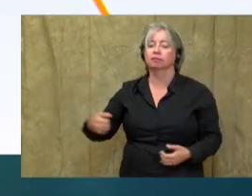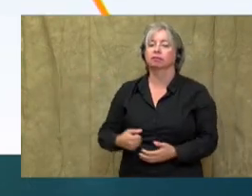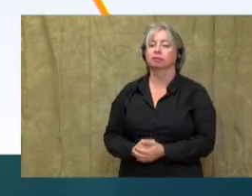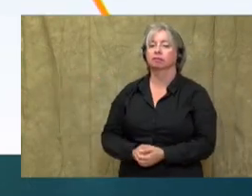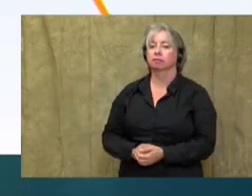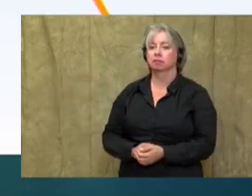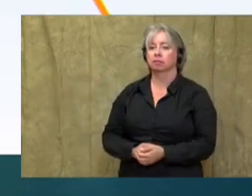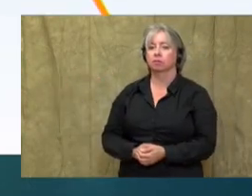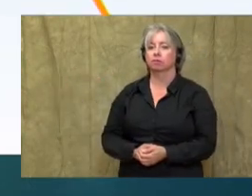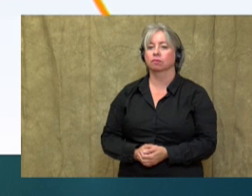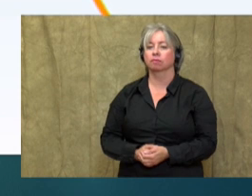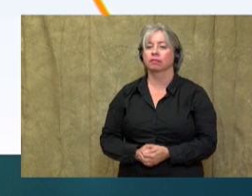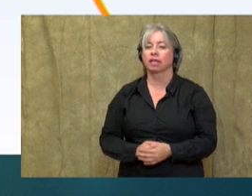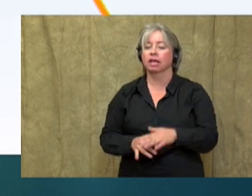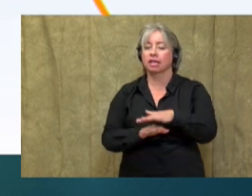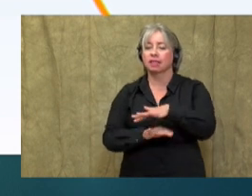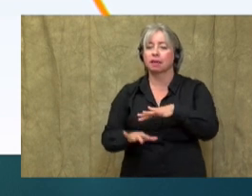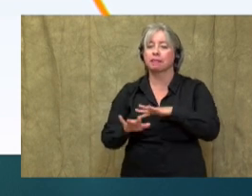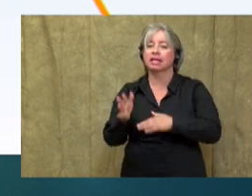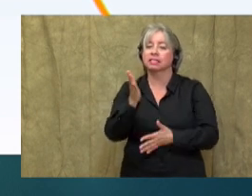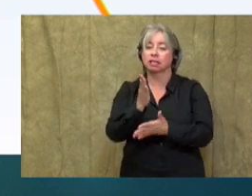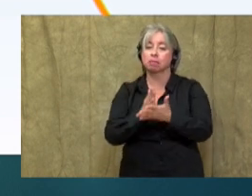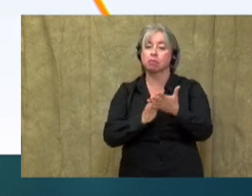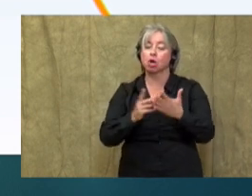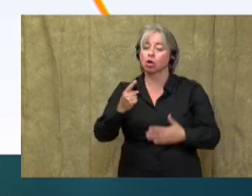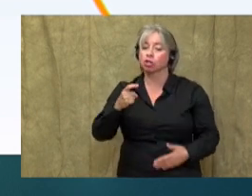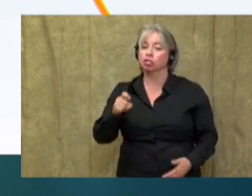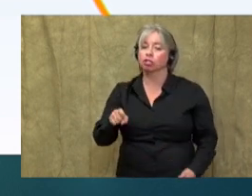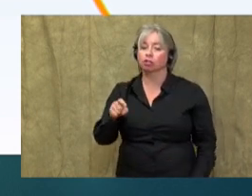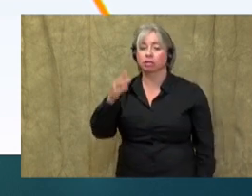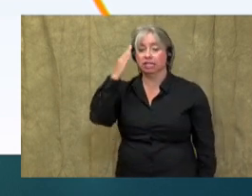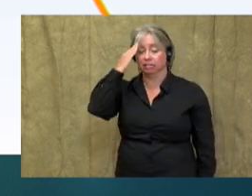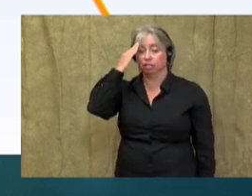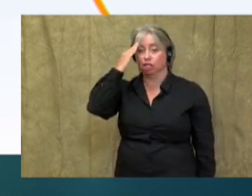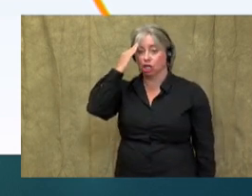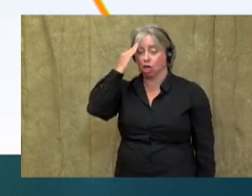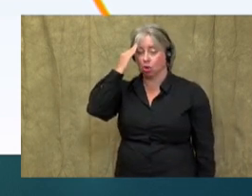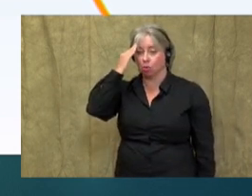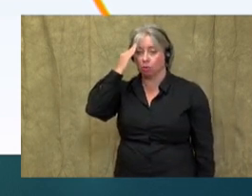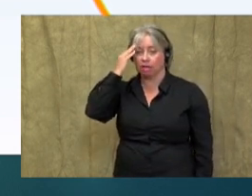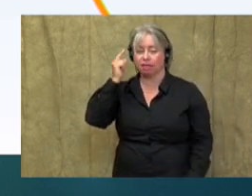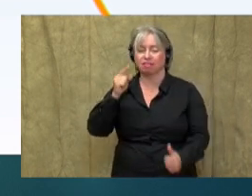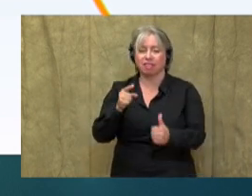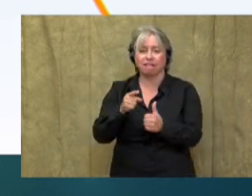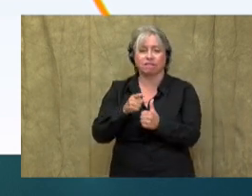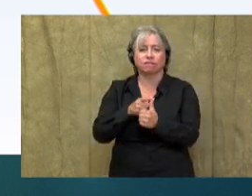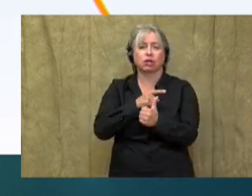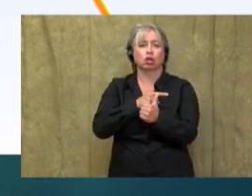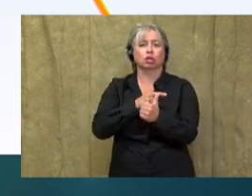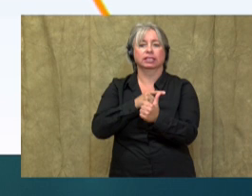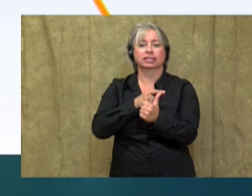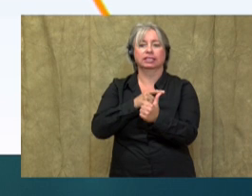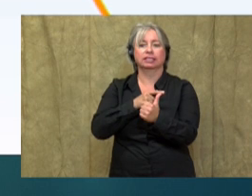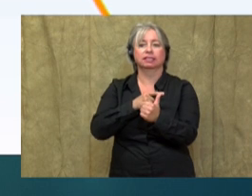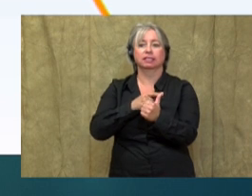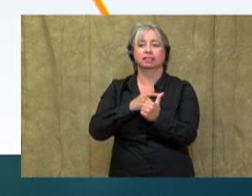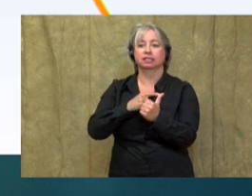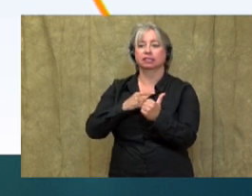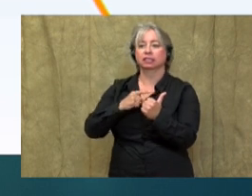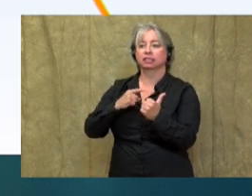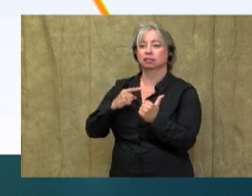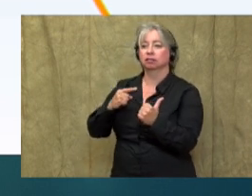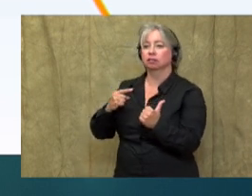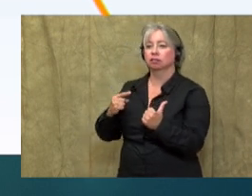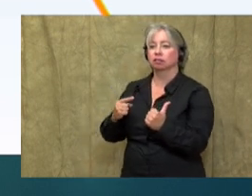basic parts of a transverse wave that we need to be familiar with before we move on. The first one I can think about is the one at the